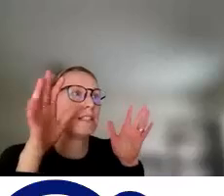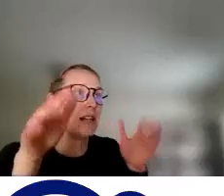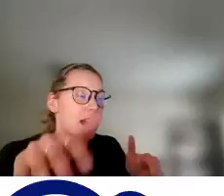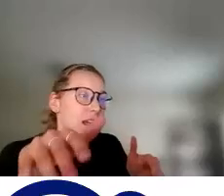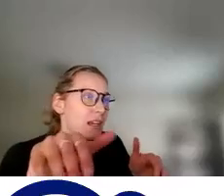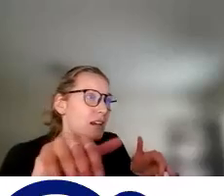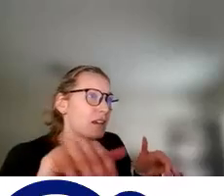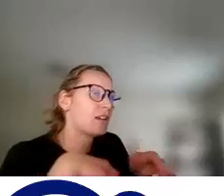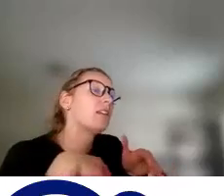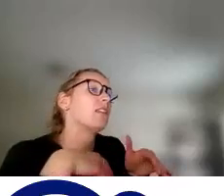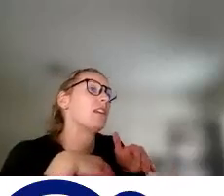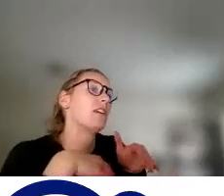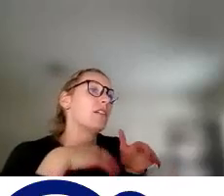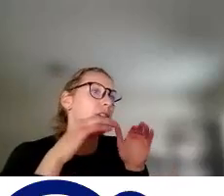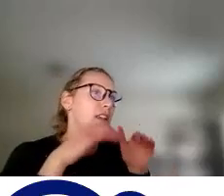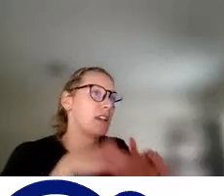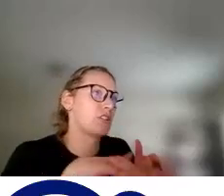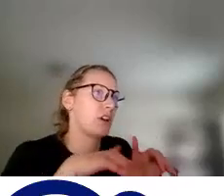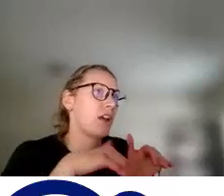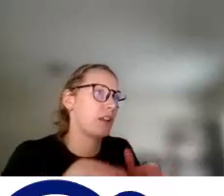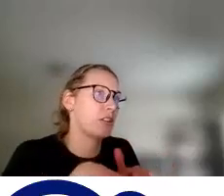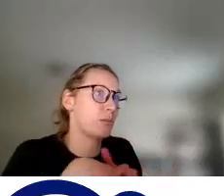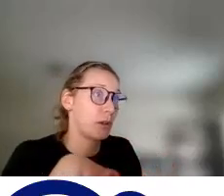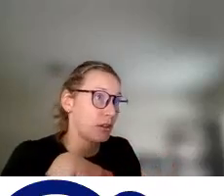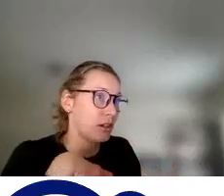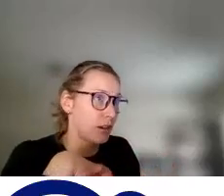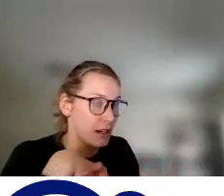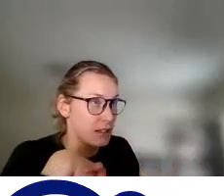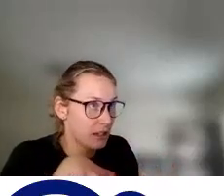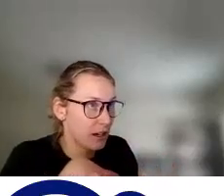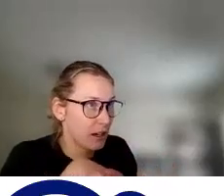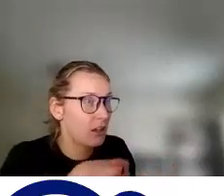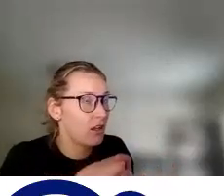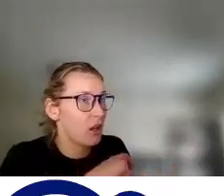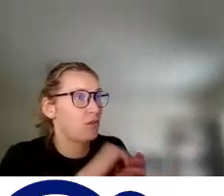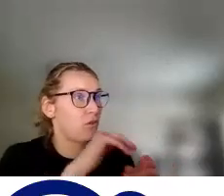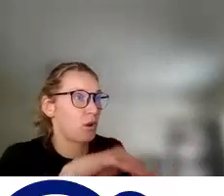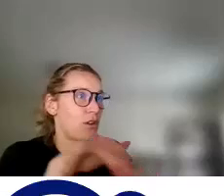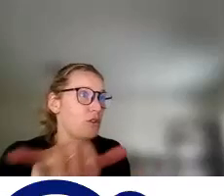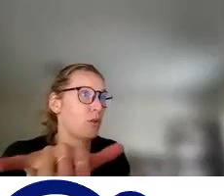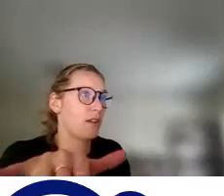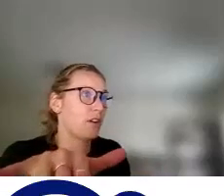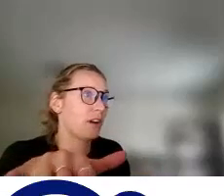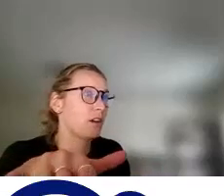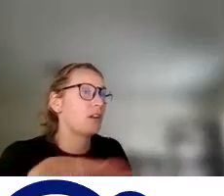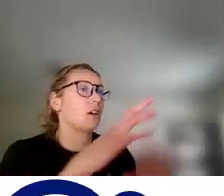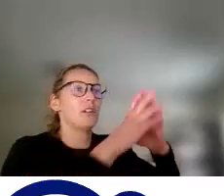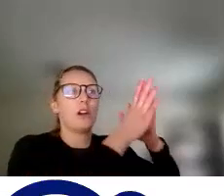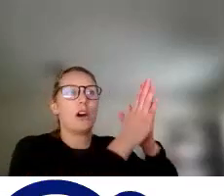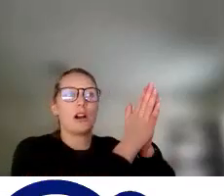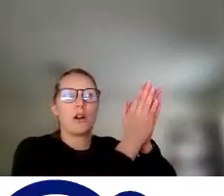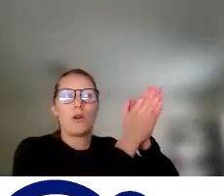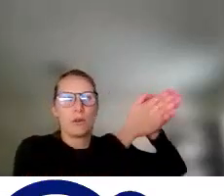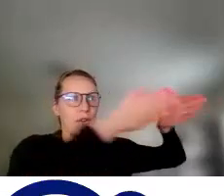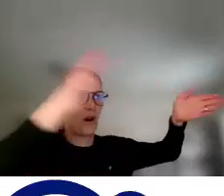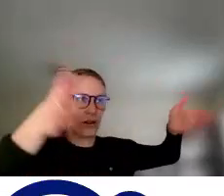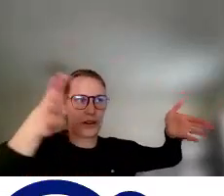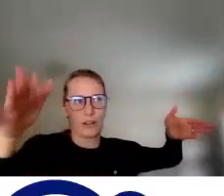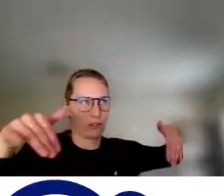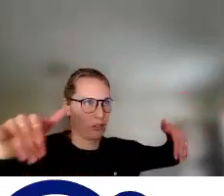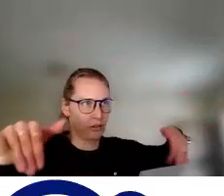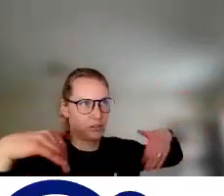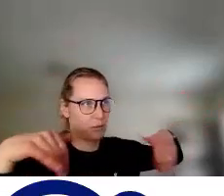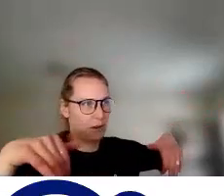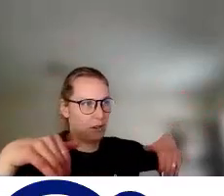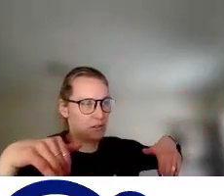is we are aligning the financial eligibility criteria for the new waiver along with